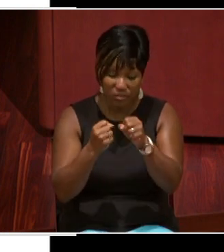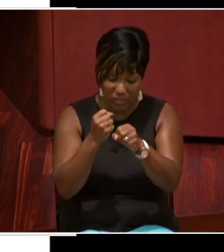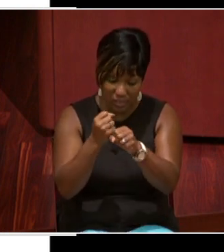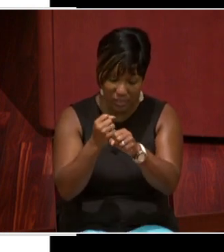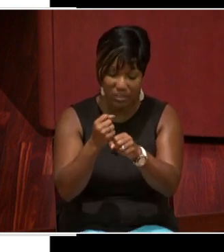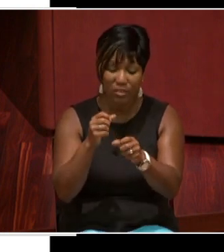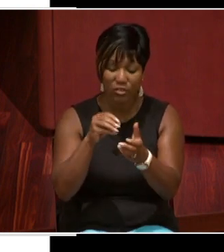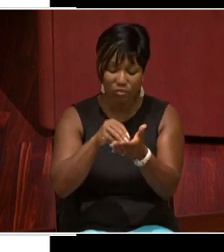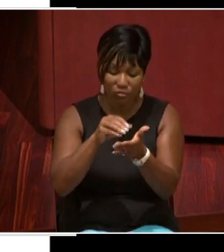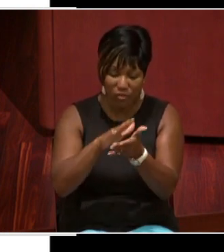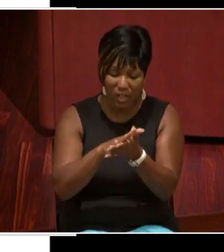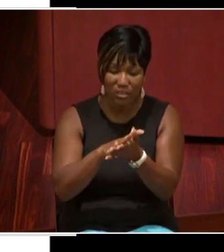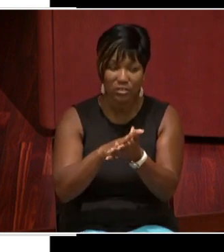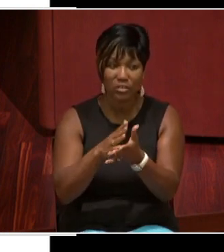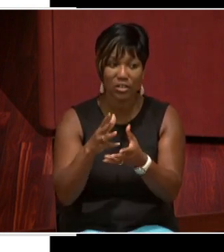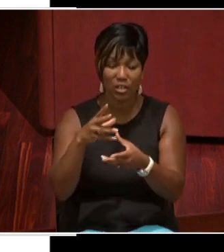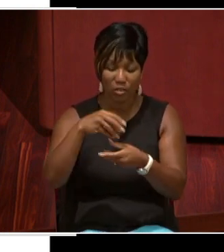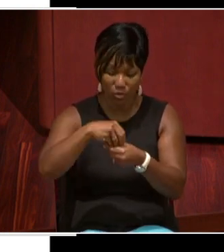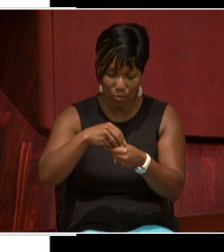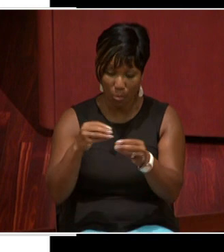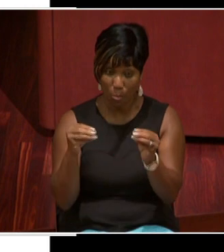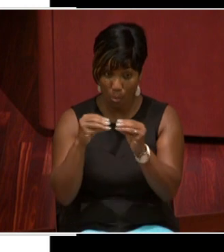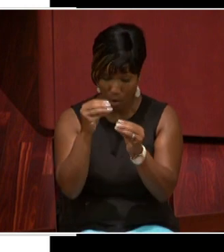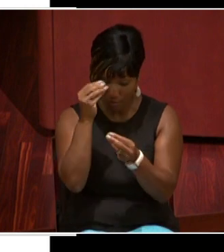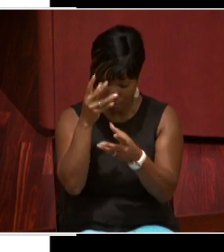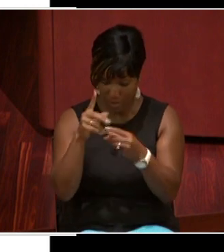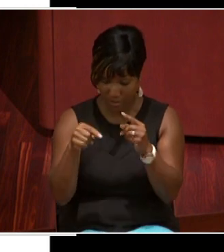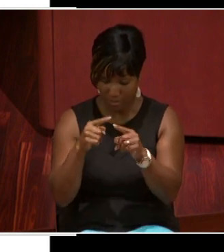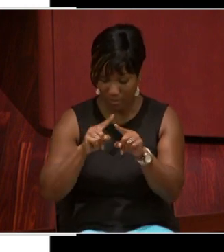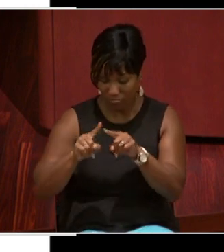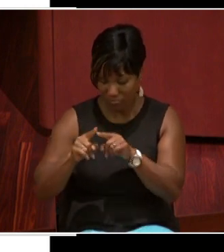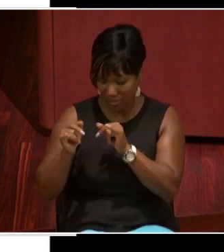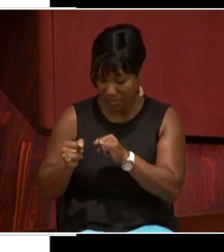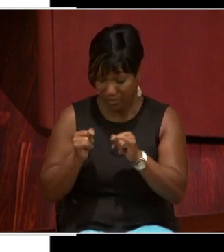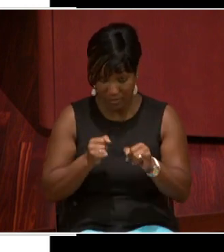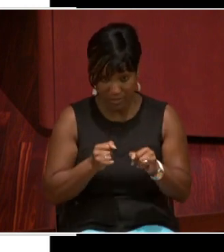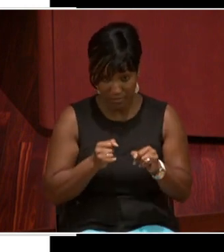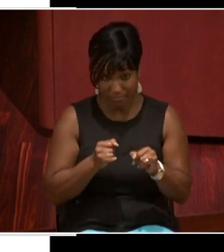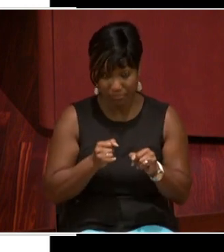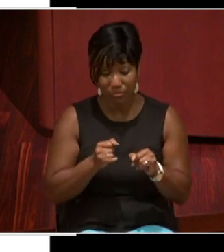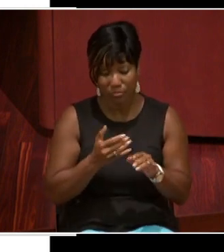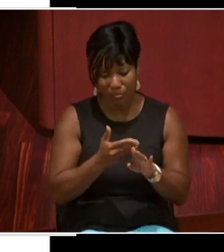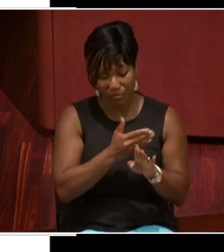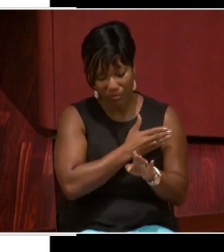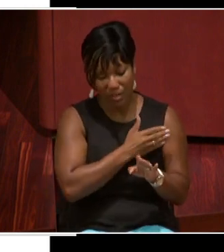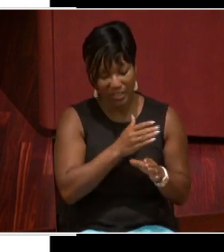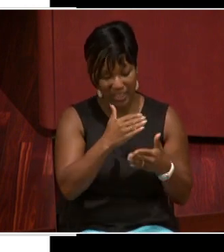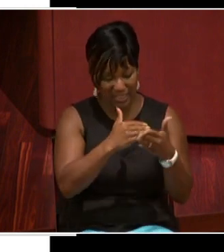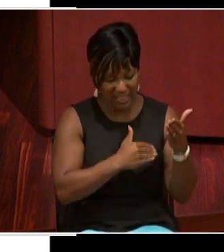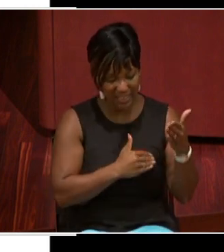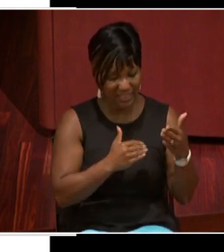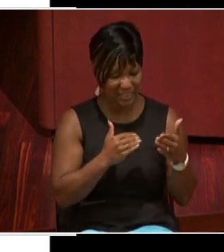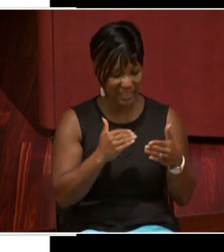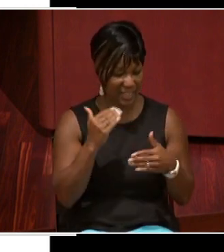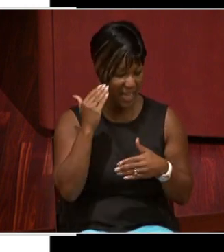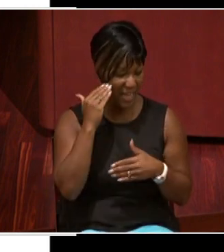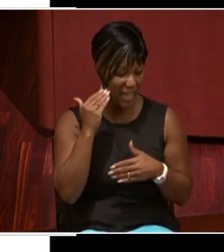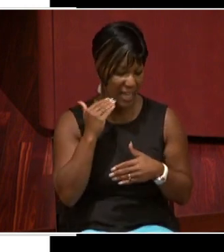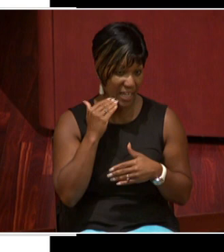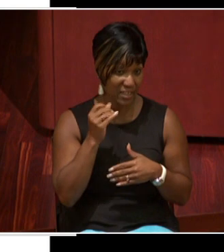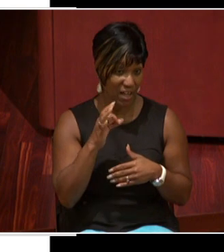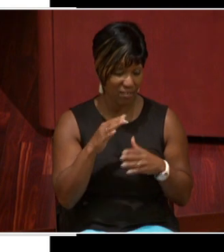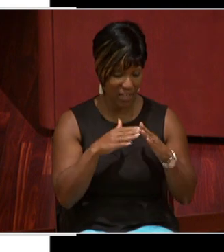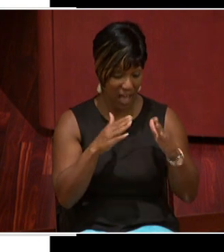individuals. From 1790 to 1840, that lists the heads of the household, but the information about the other members